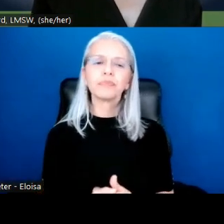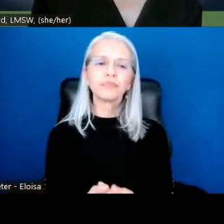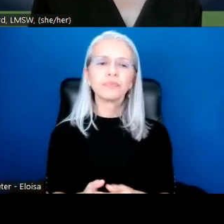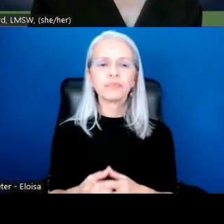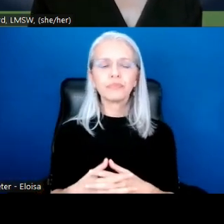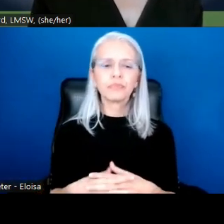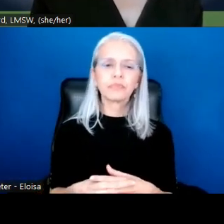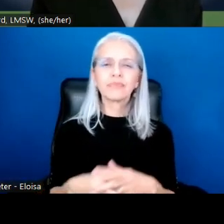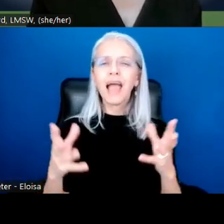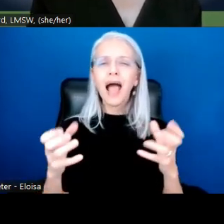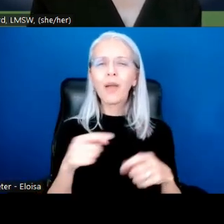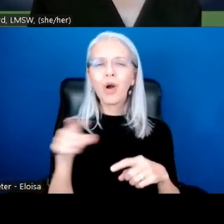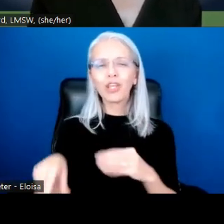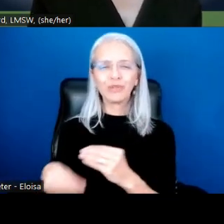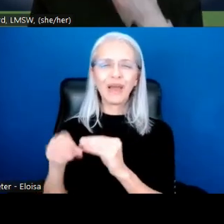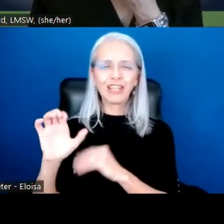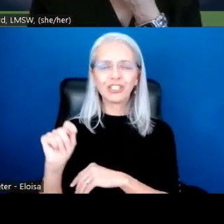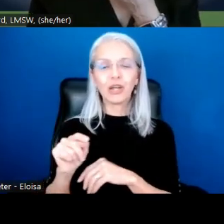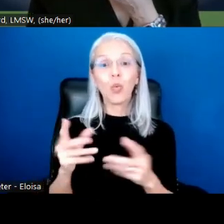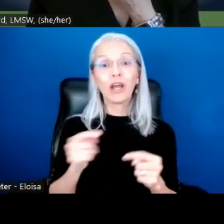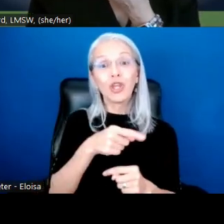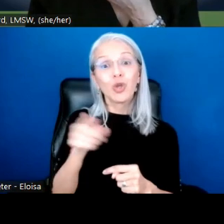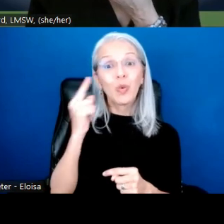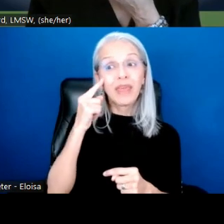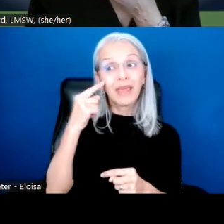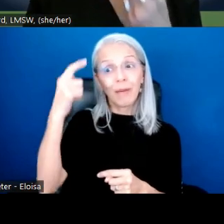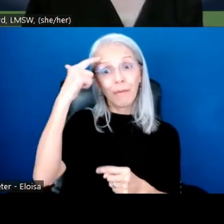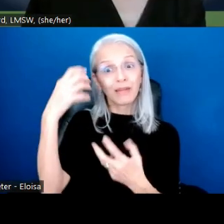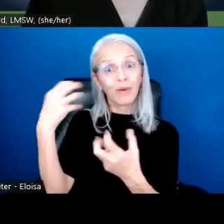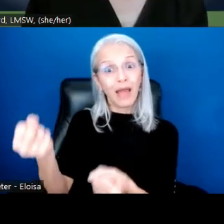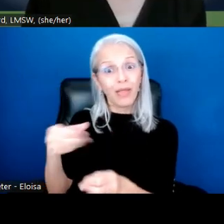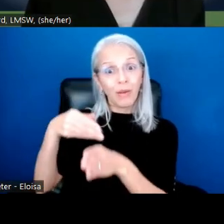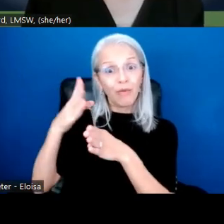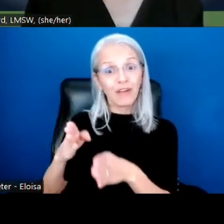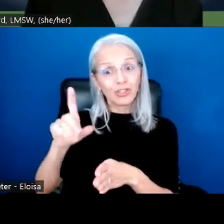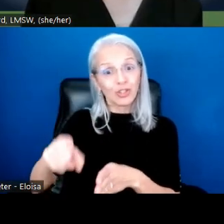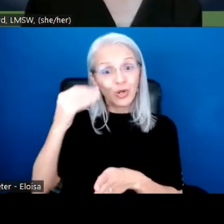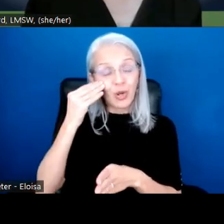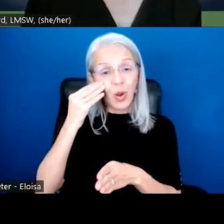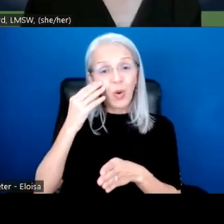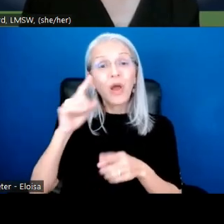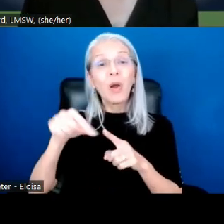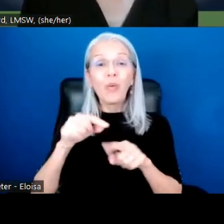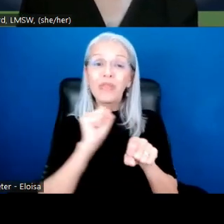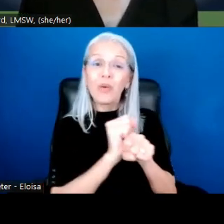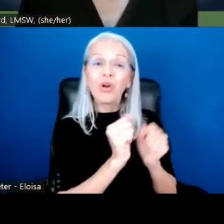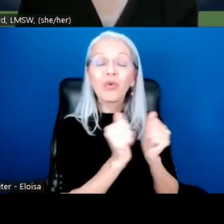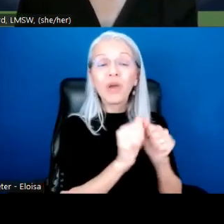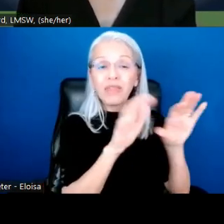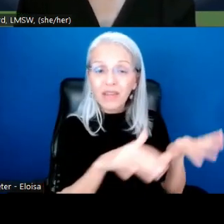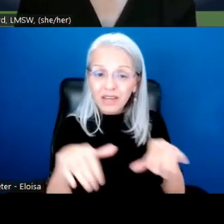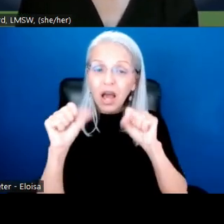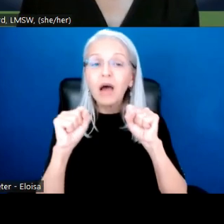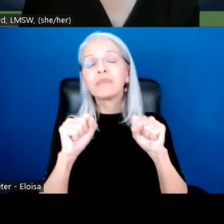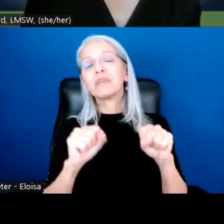And I want you to put in the chat too, what you think mental health professionals should know as they're working with adoptive and foster and